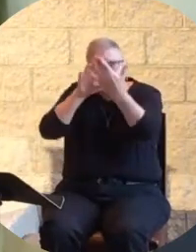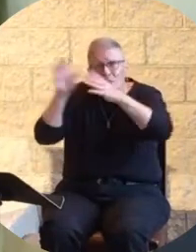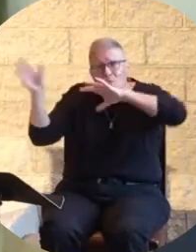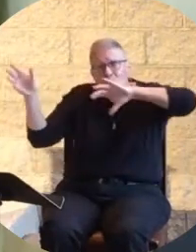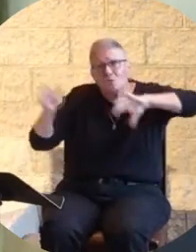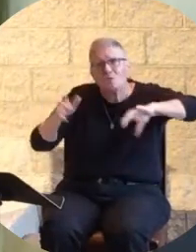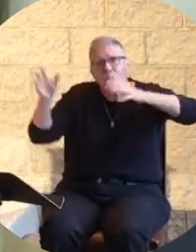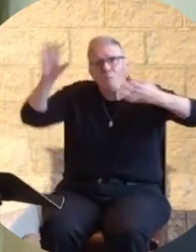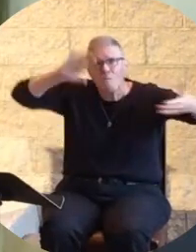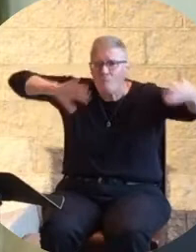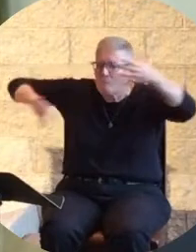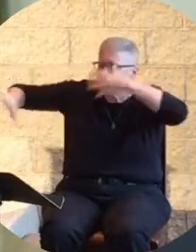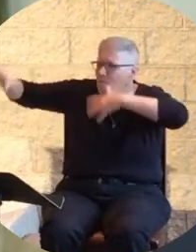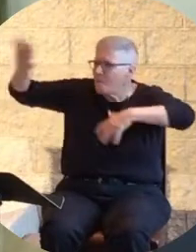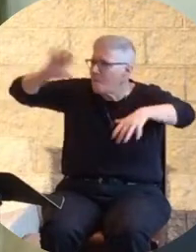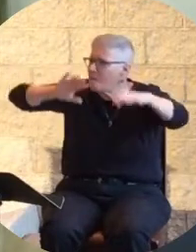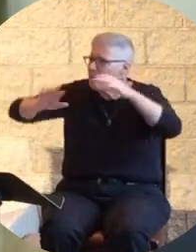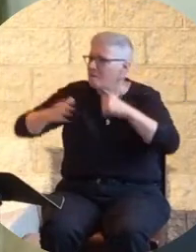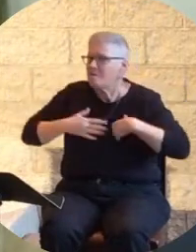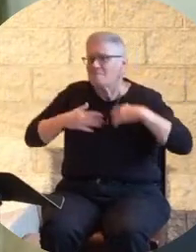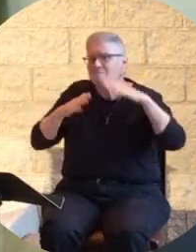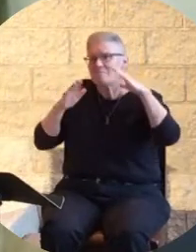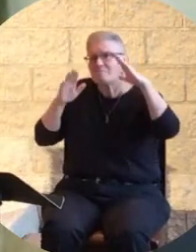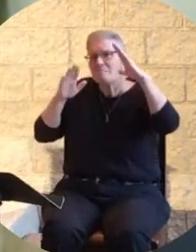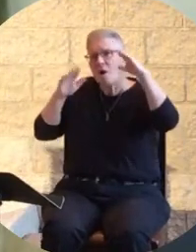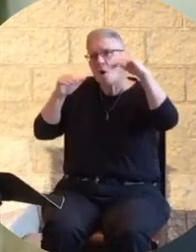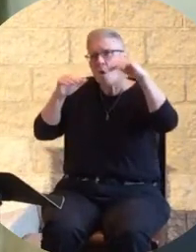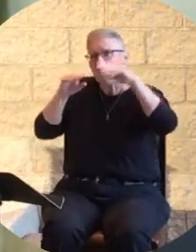humanity seems to die.